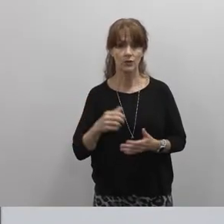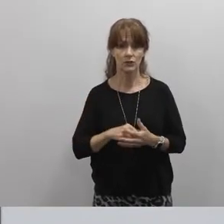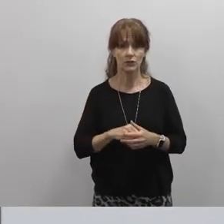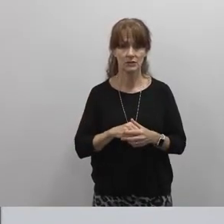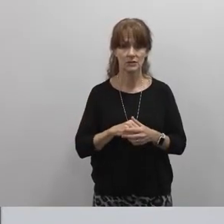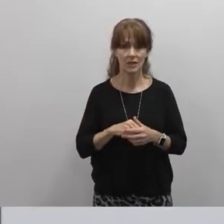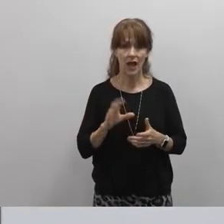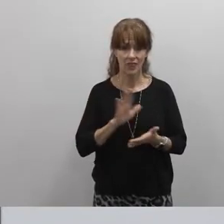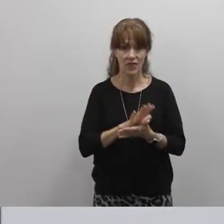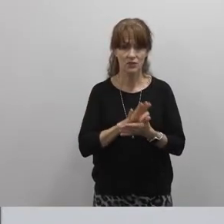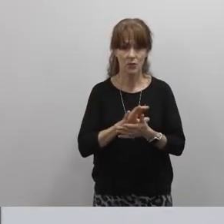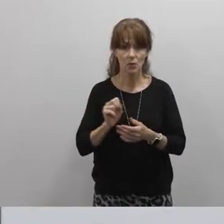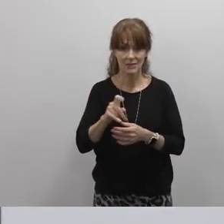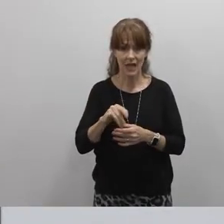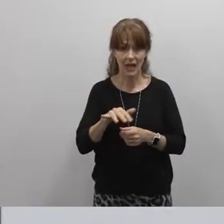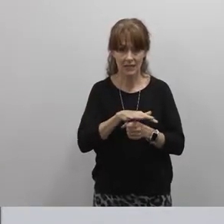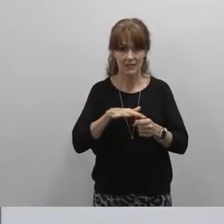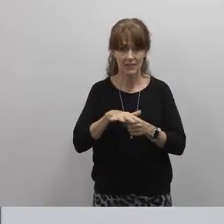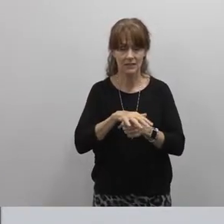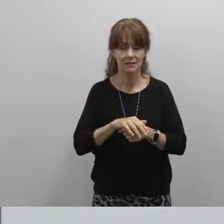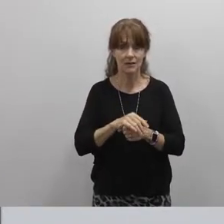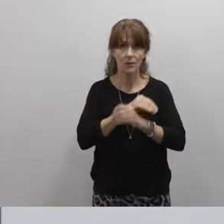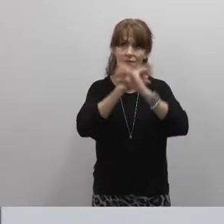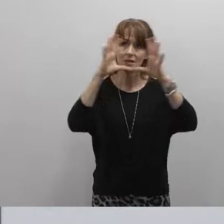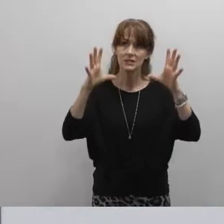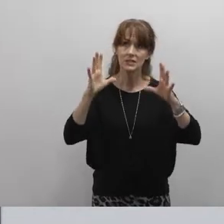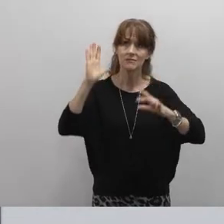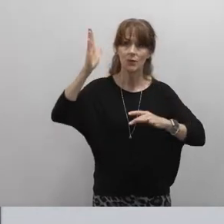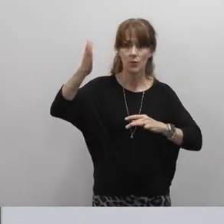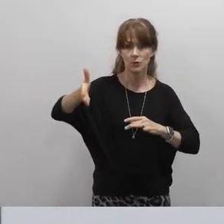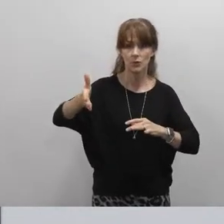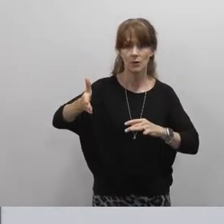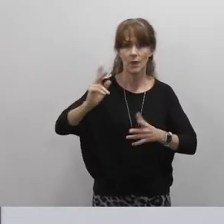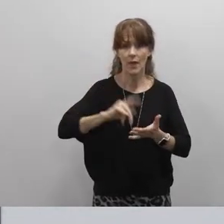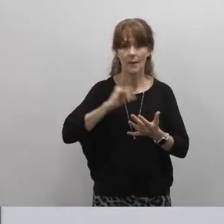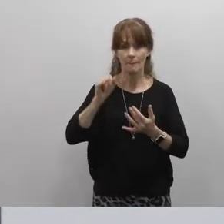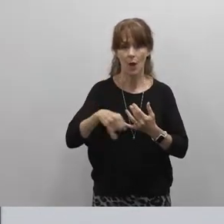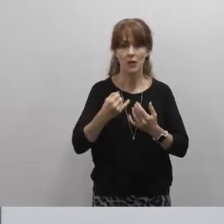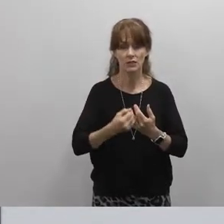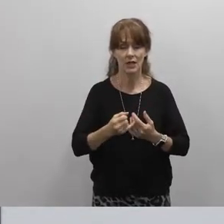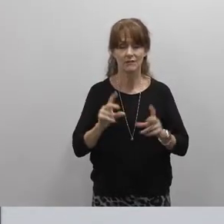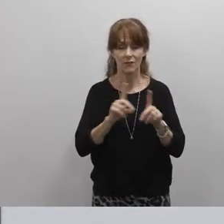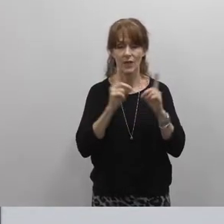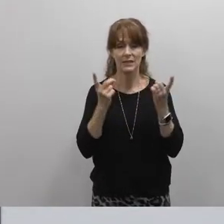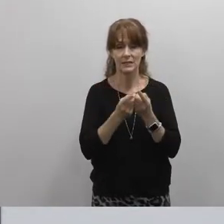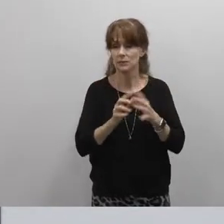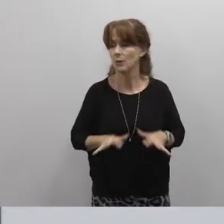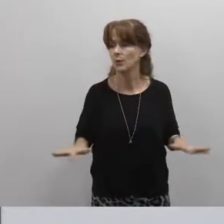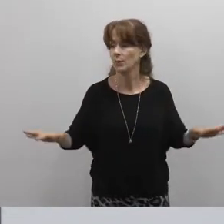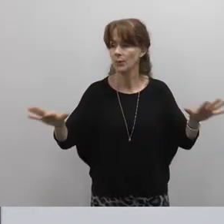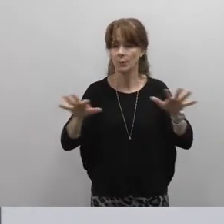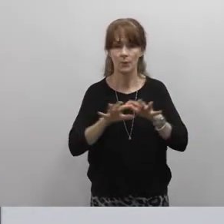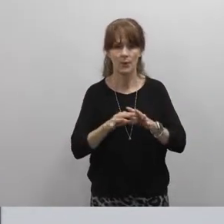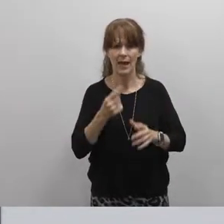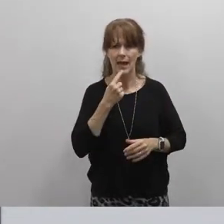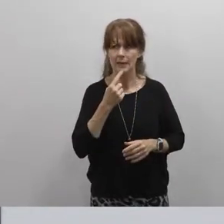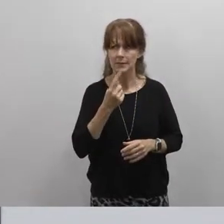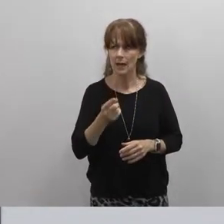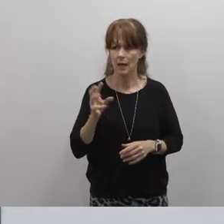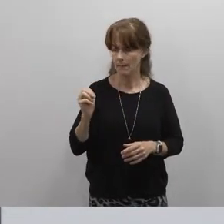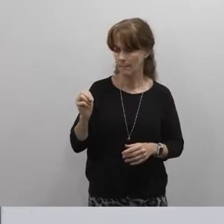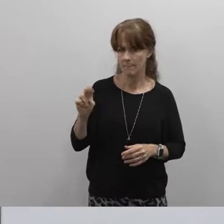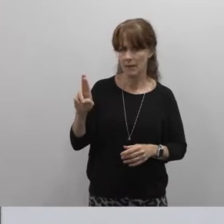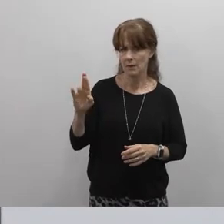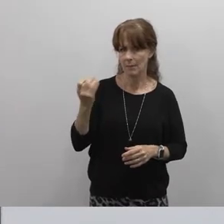site level. And we can envision a day where we embark on that type of project district-wide. I've mentioned, I think Mr. Miller asked